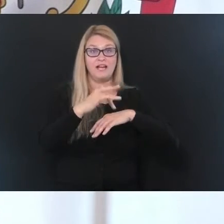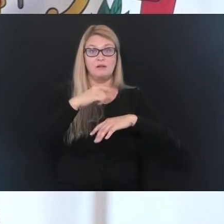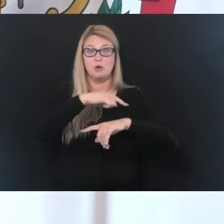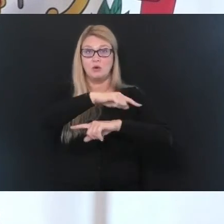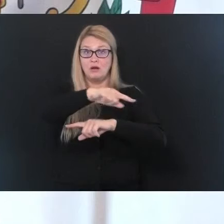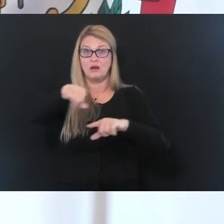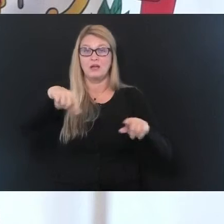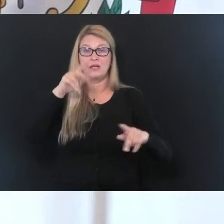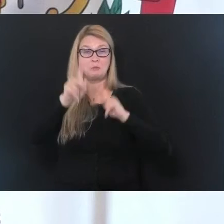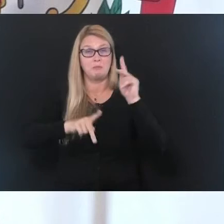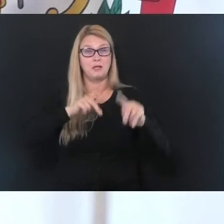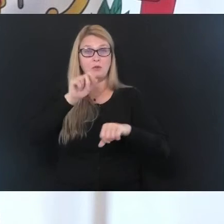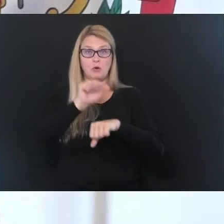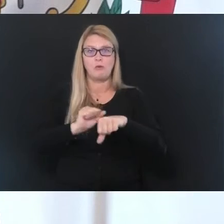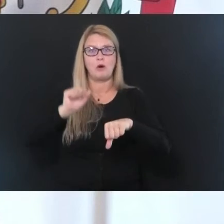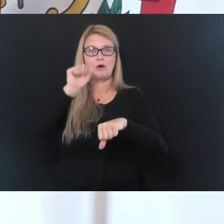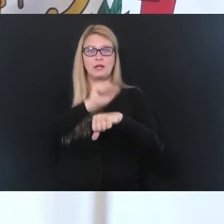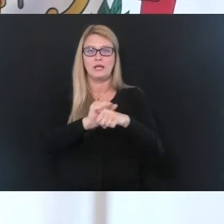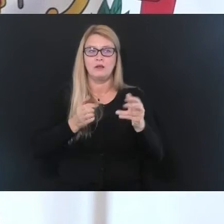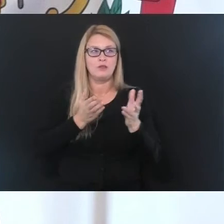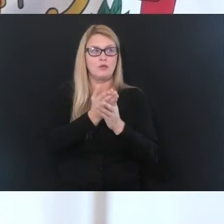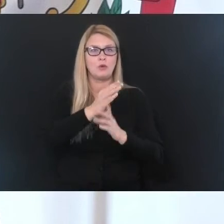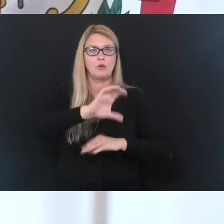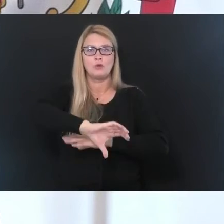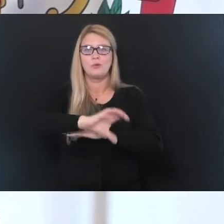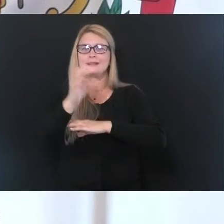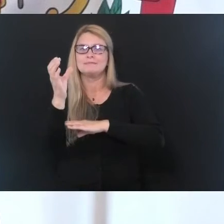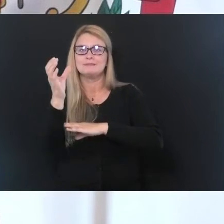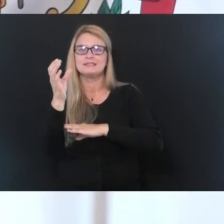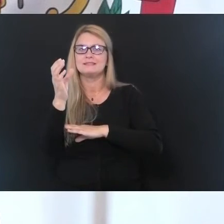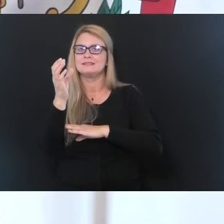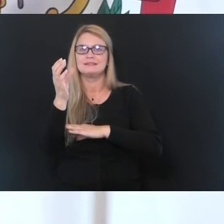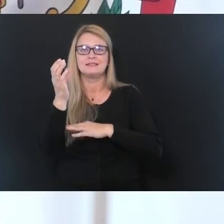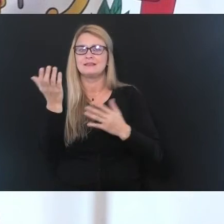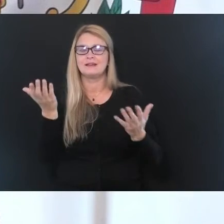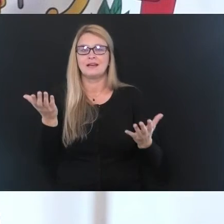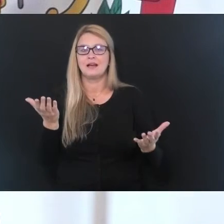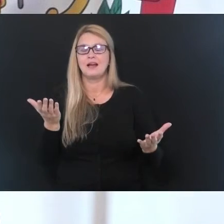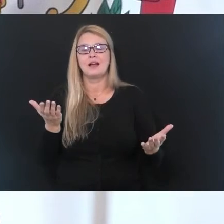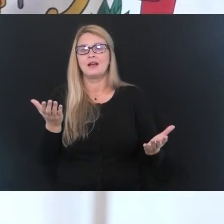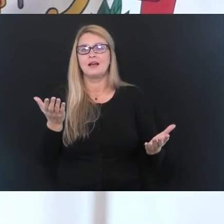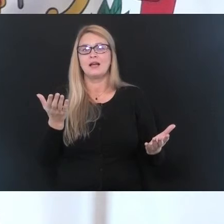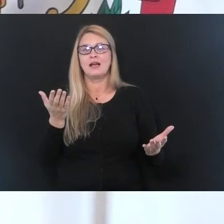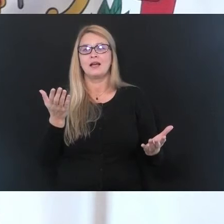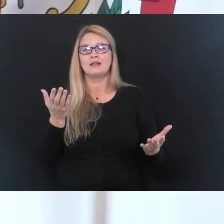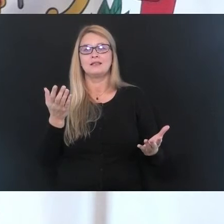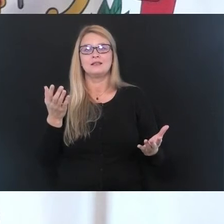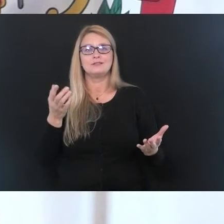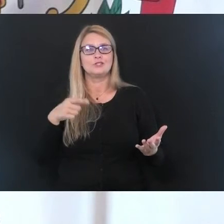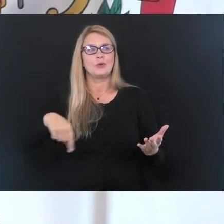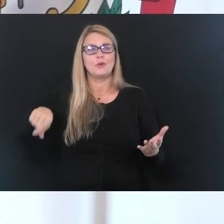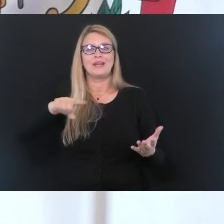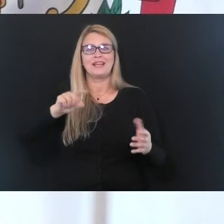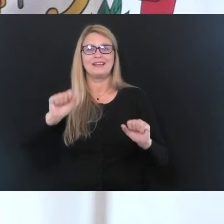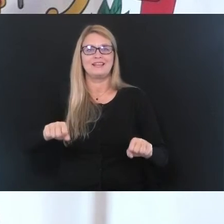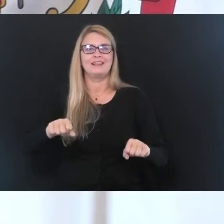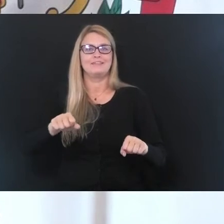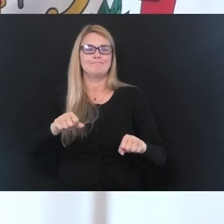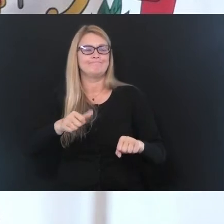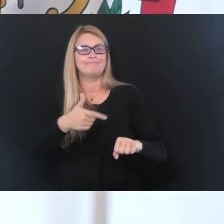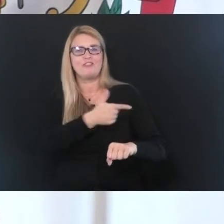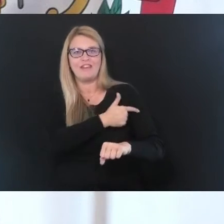right through Christmas like it's just another day and everything, and in order to get the vaccines to you and